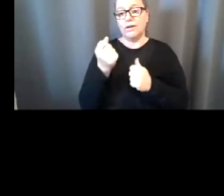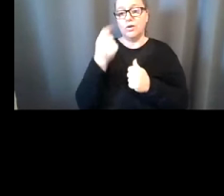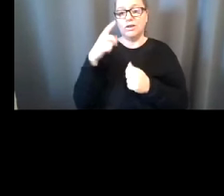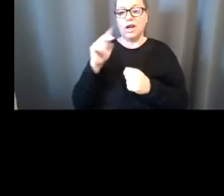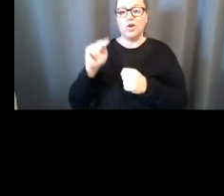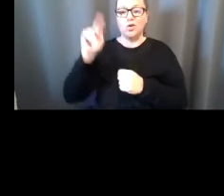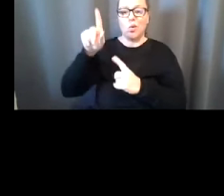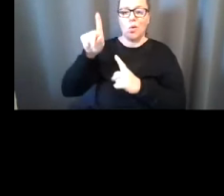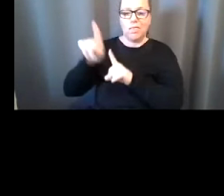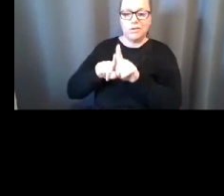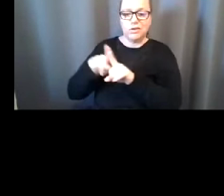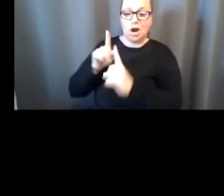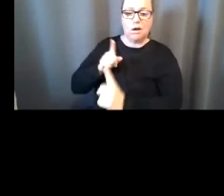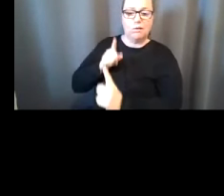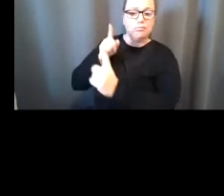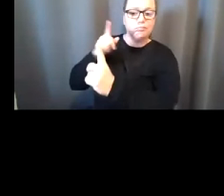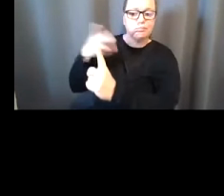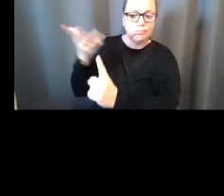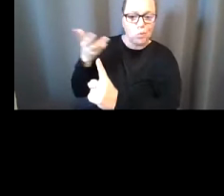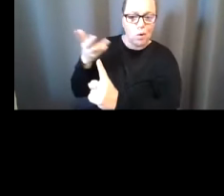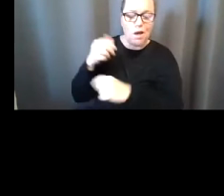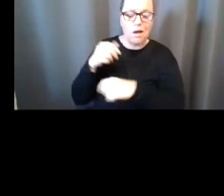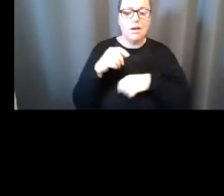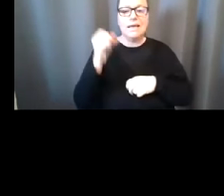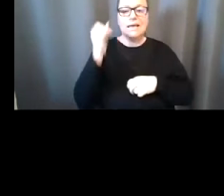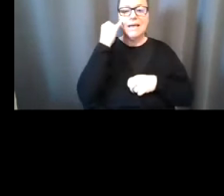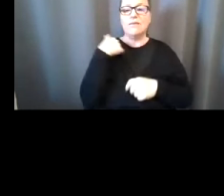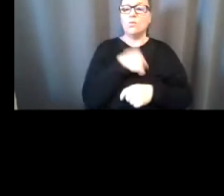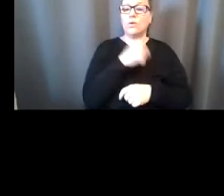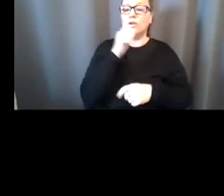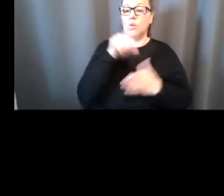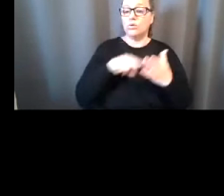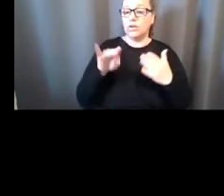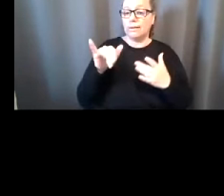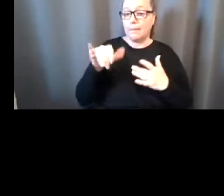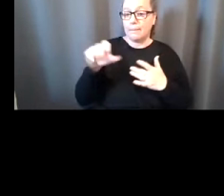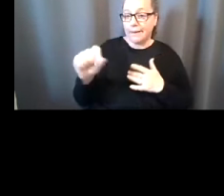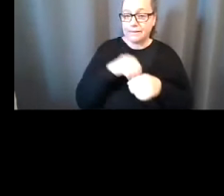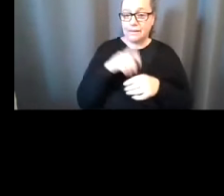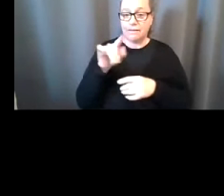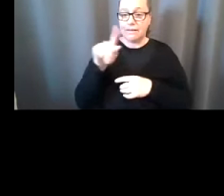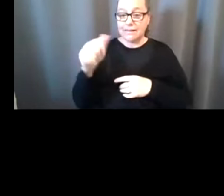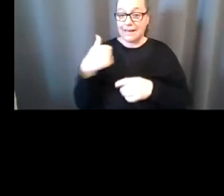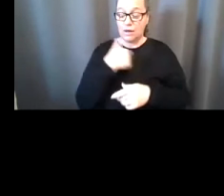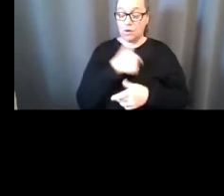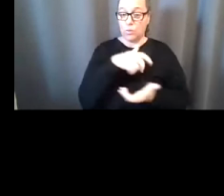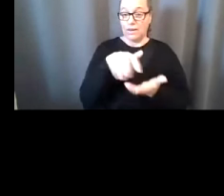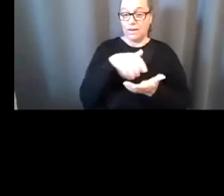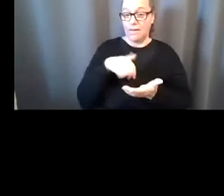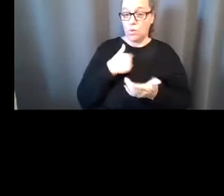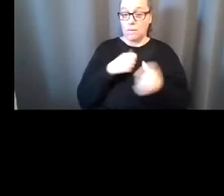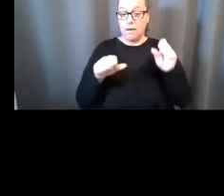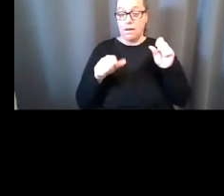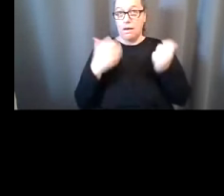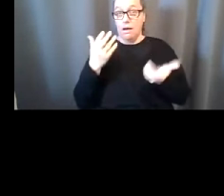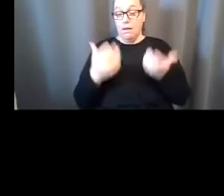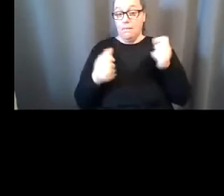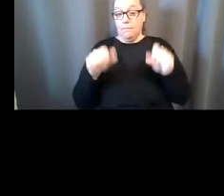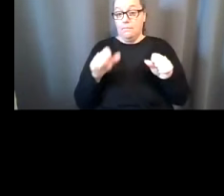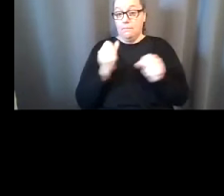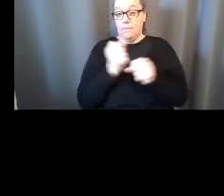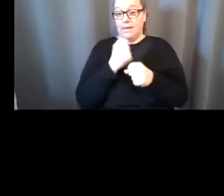are we trying to aim towards? And if we don't check our biases in the data that we gather, we might be potentially creating targets